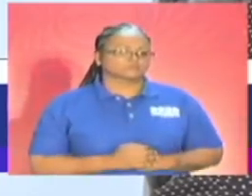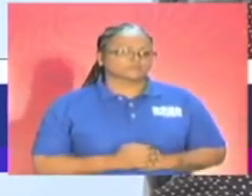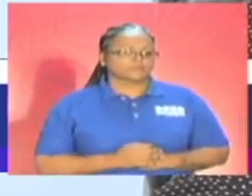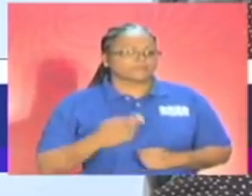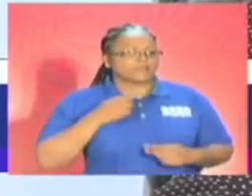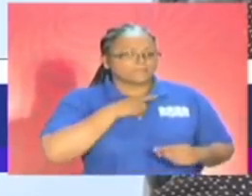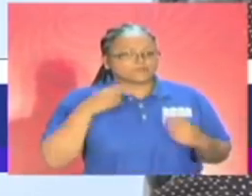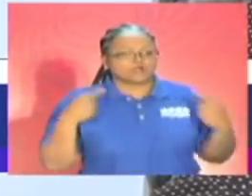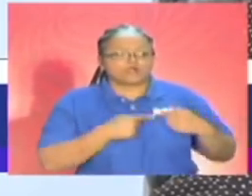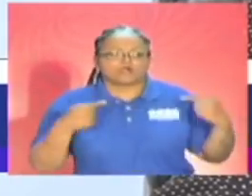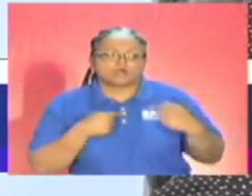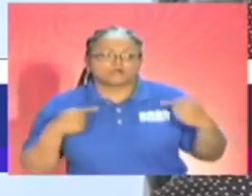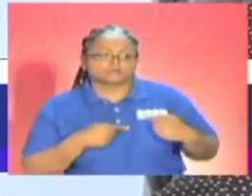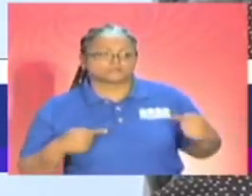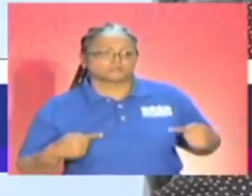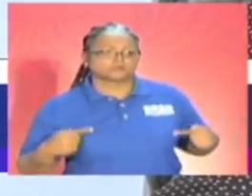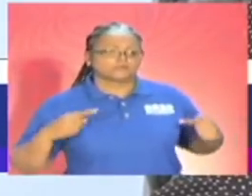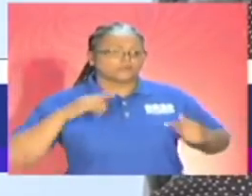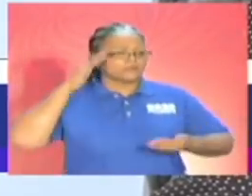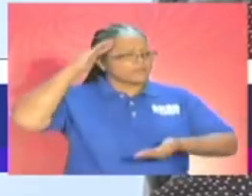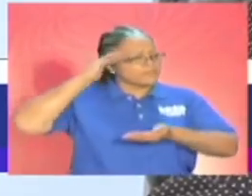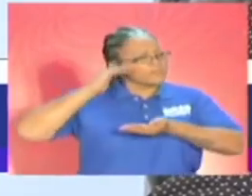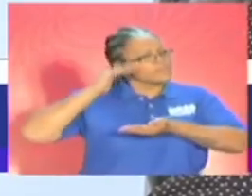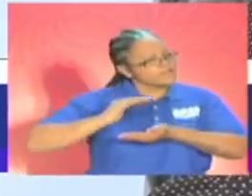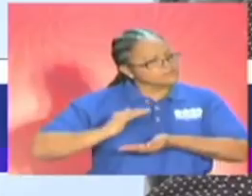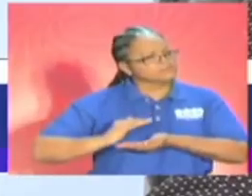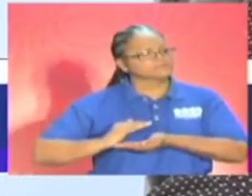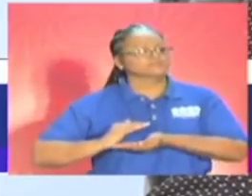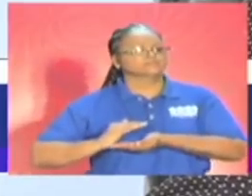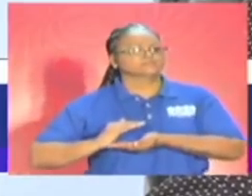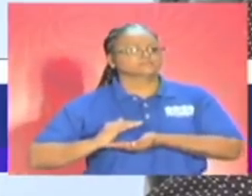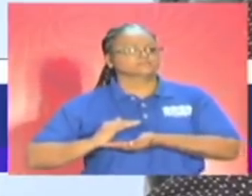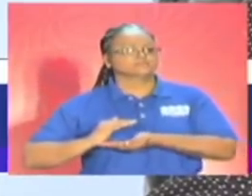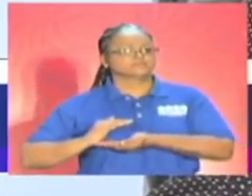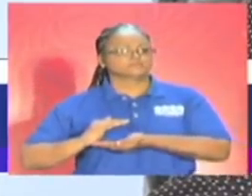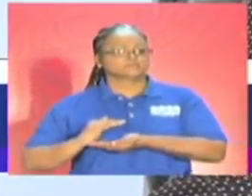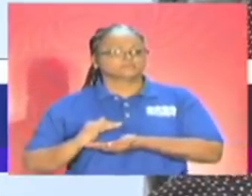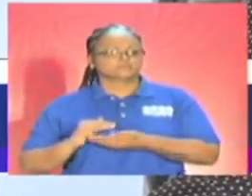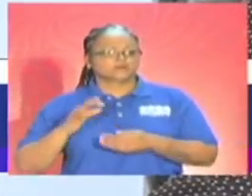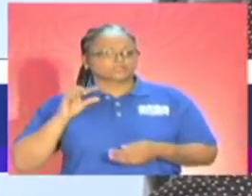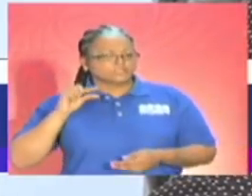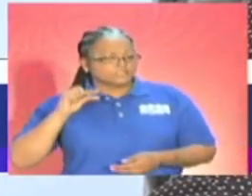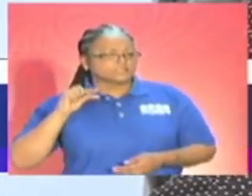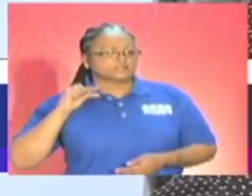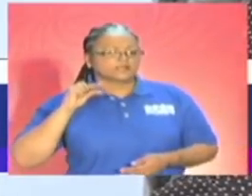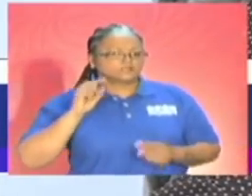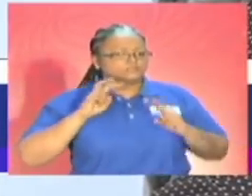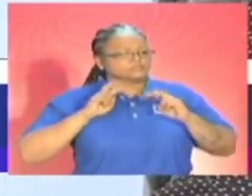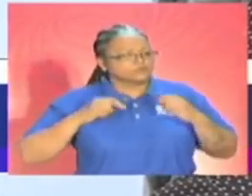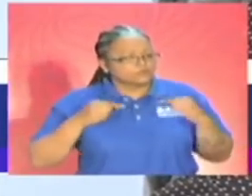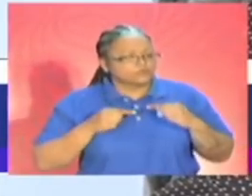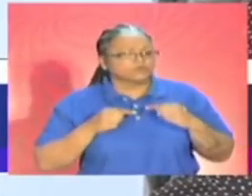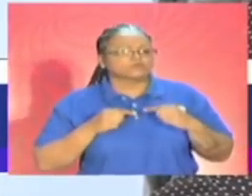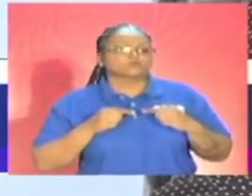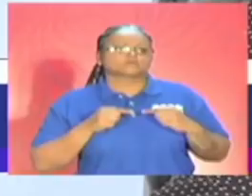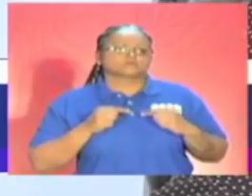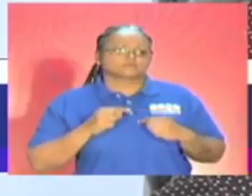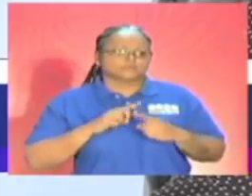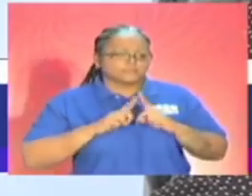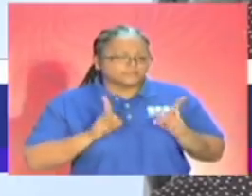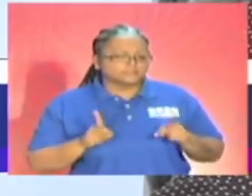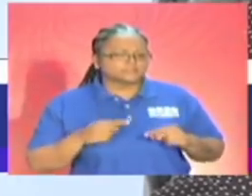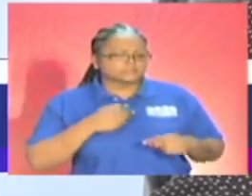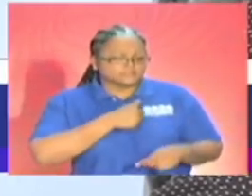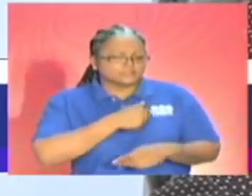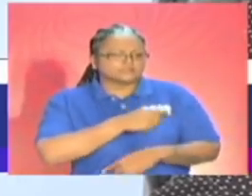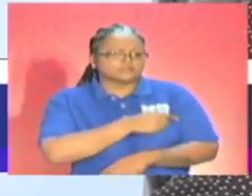significantly less and almost, you know, it's really small. compared to the real risk of being harmed